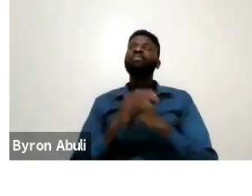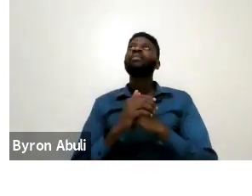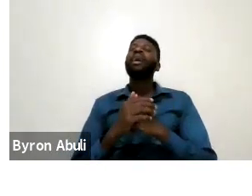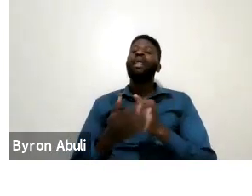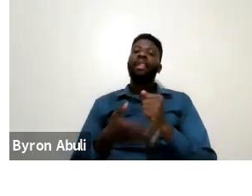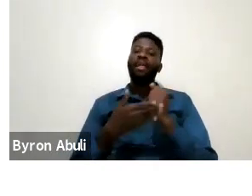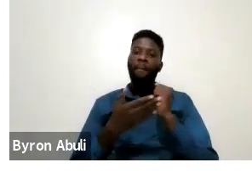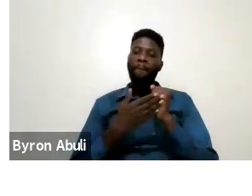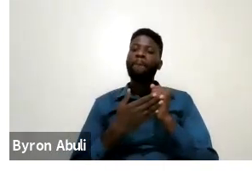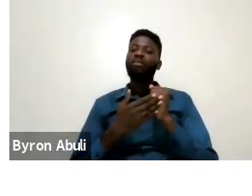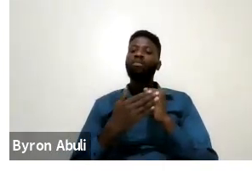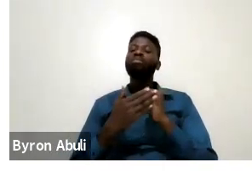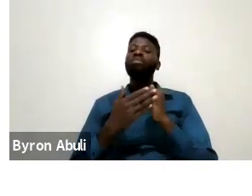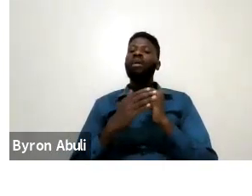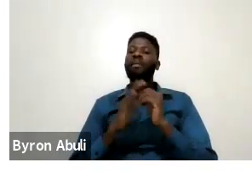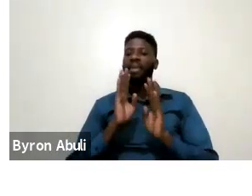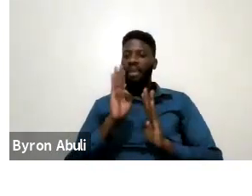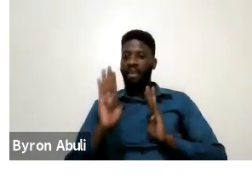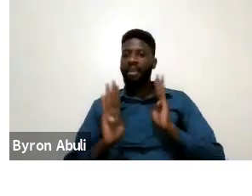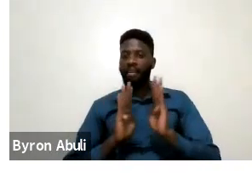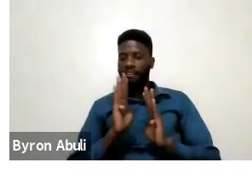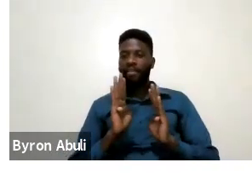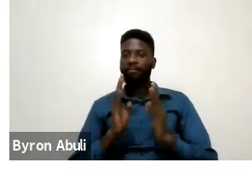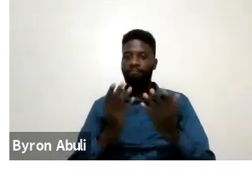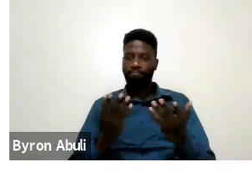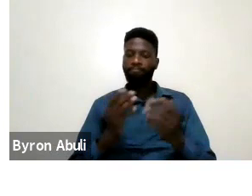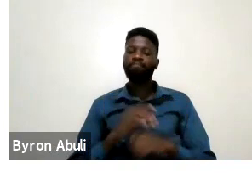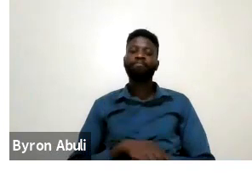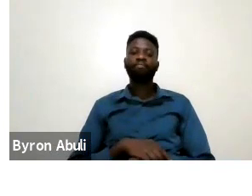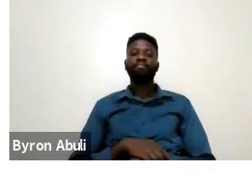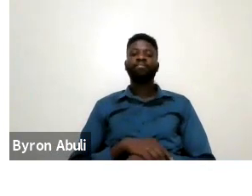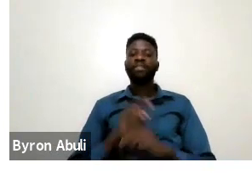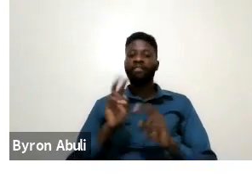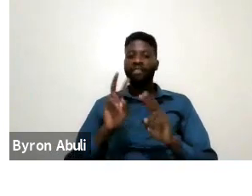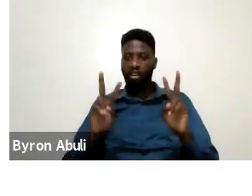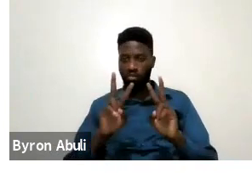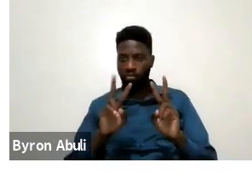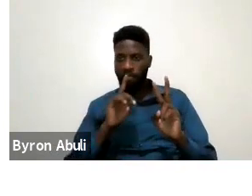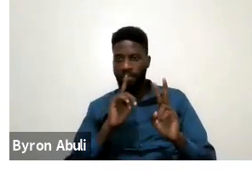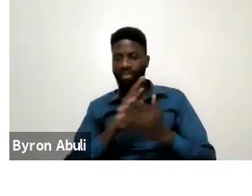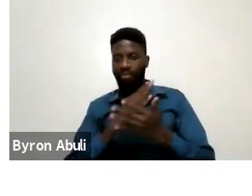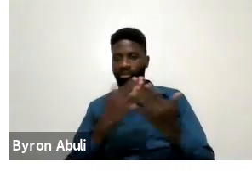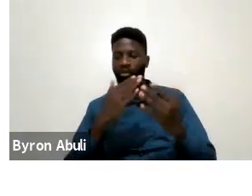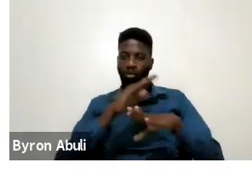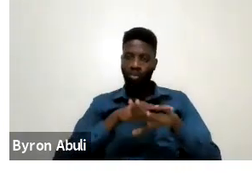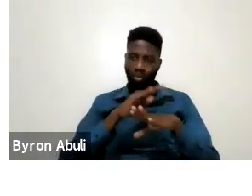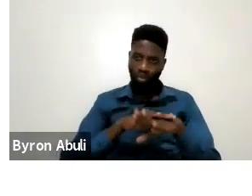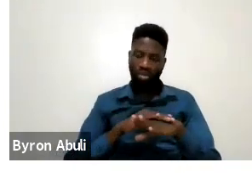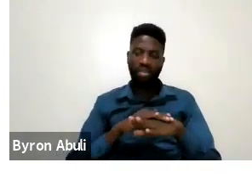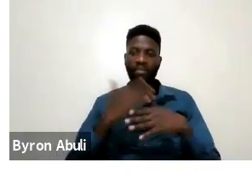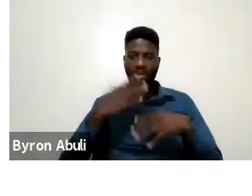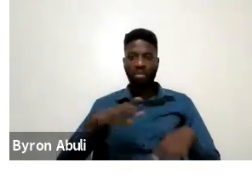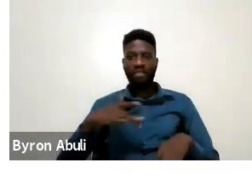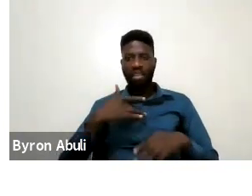for conduct. So values in a narrow sense is that which is good, desirable, or worthwhile. Values are the